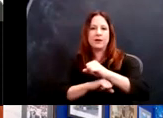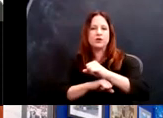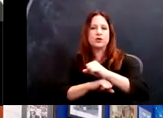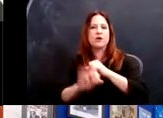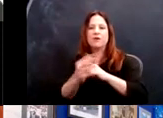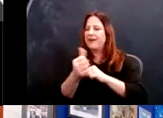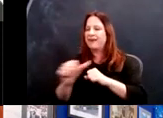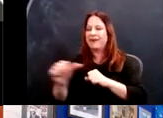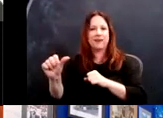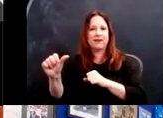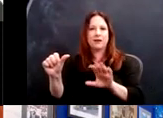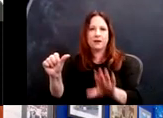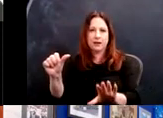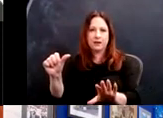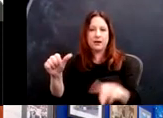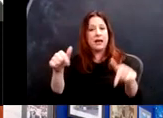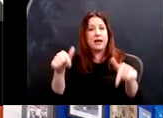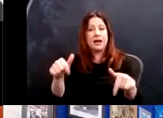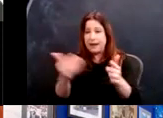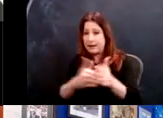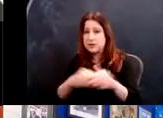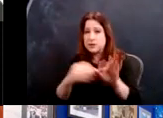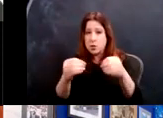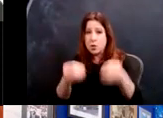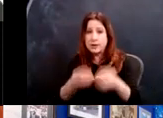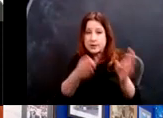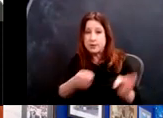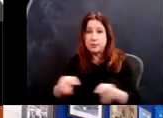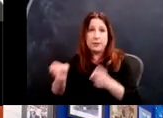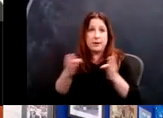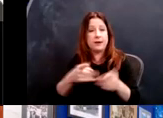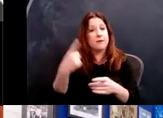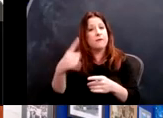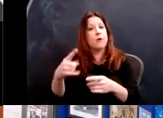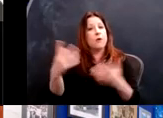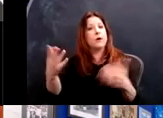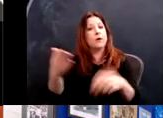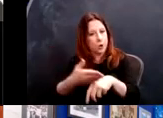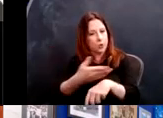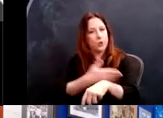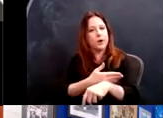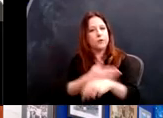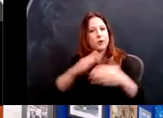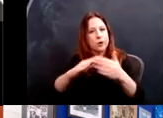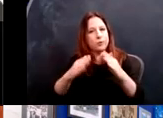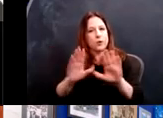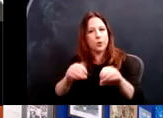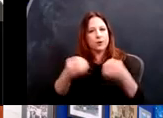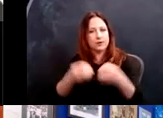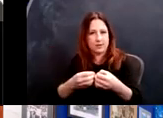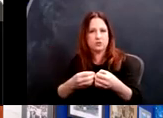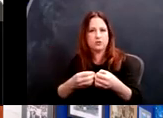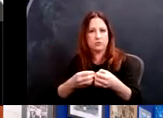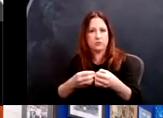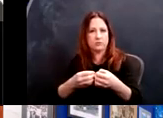is an organizational plan for a recovery community organization